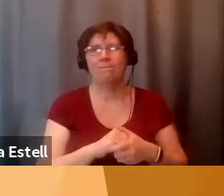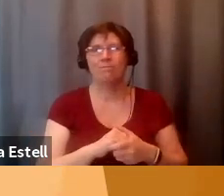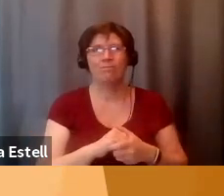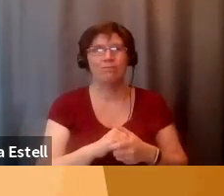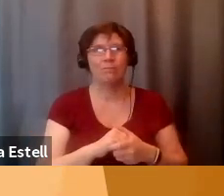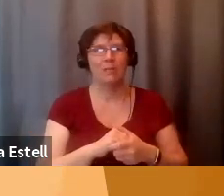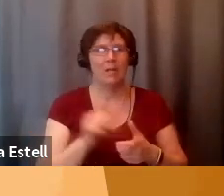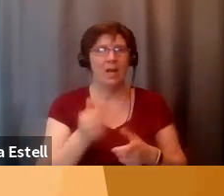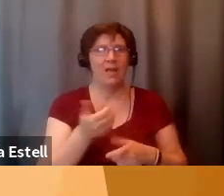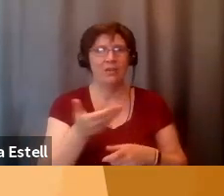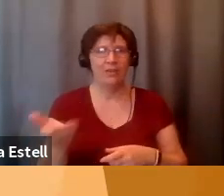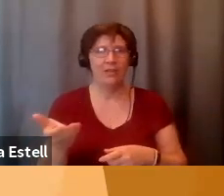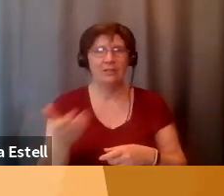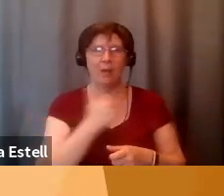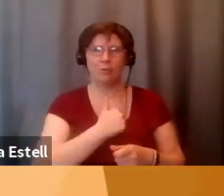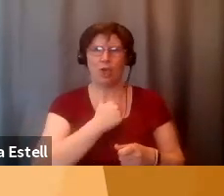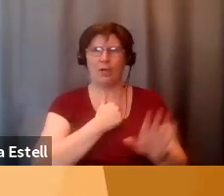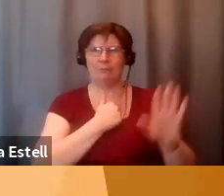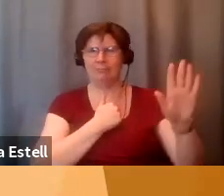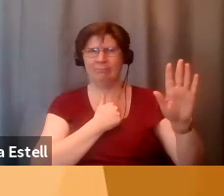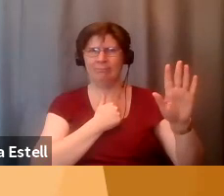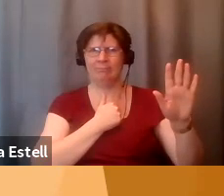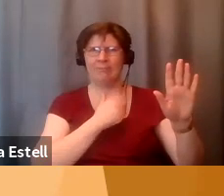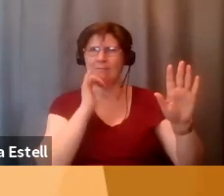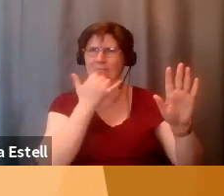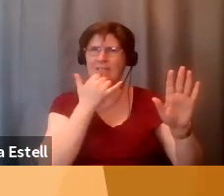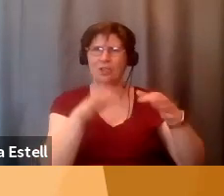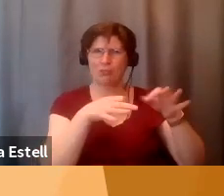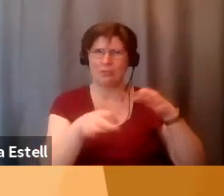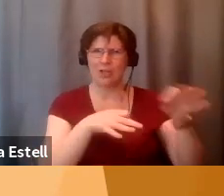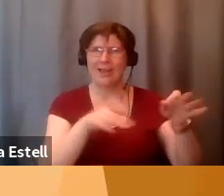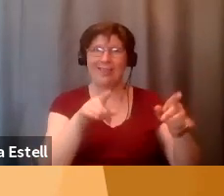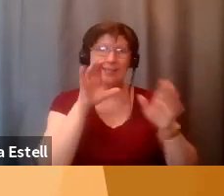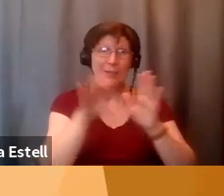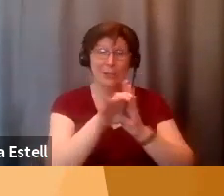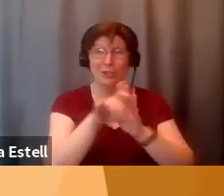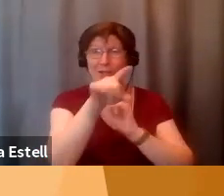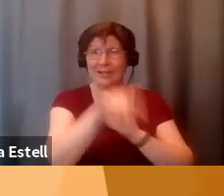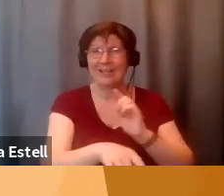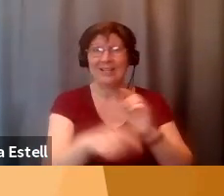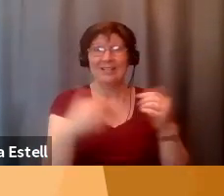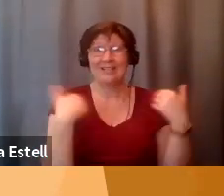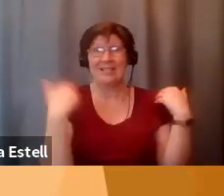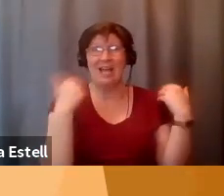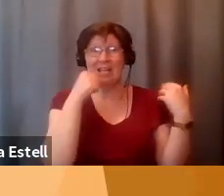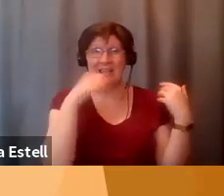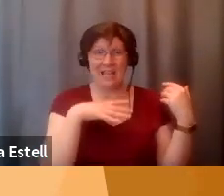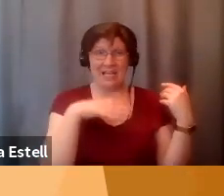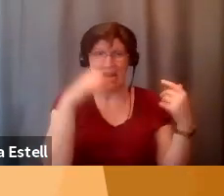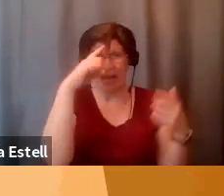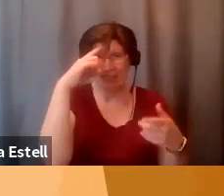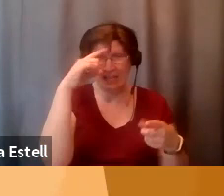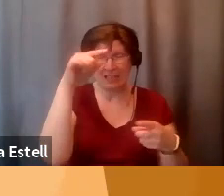Other things to, oh, I'm sorry, I missed the description. By the way, the picture of that is a young lady, I